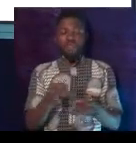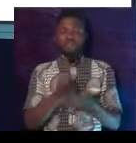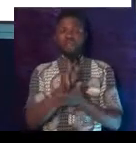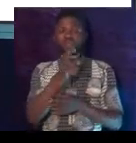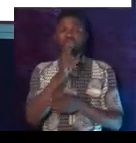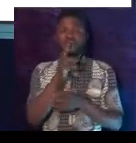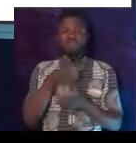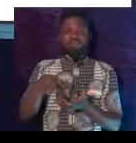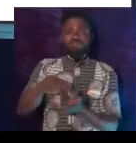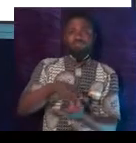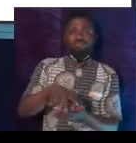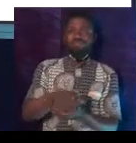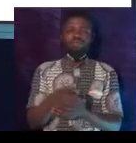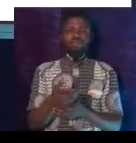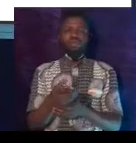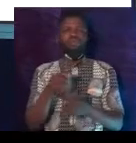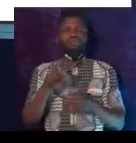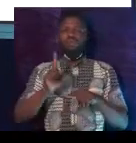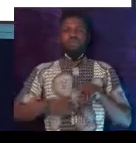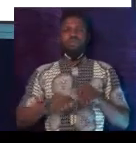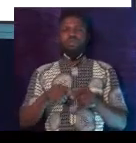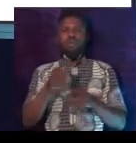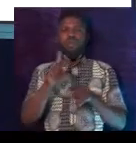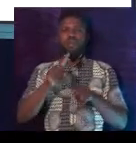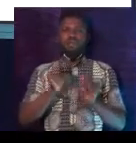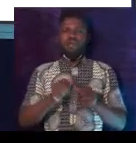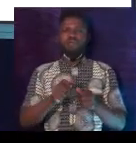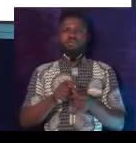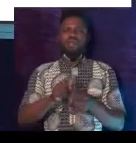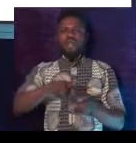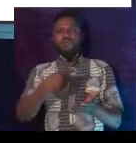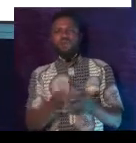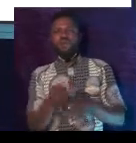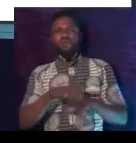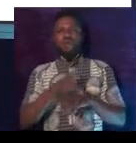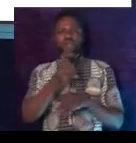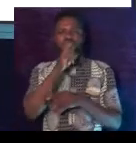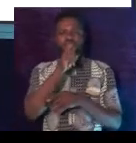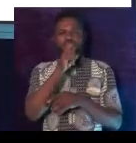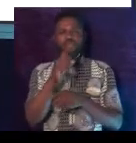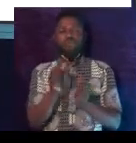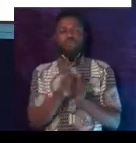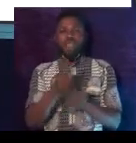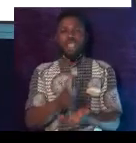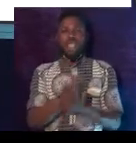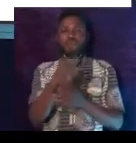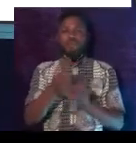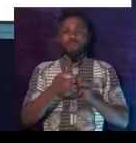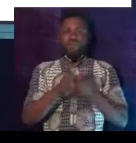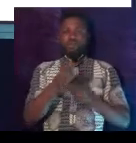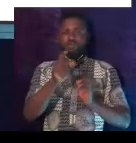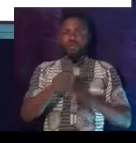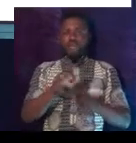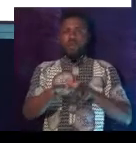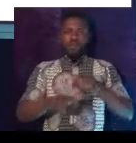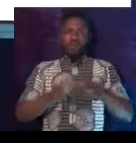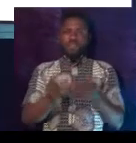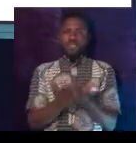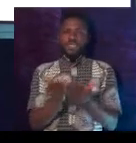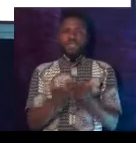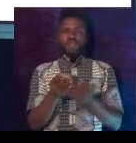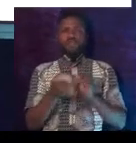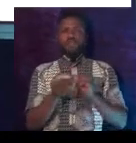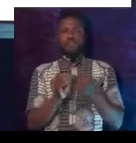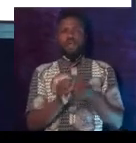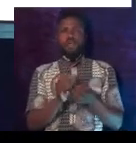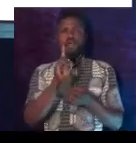walk easily on a wet ground, especially ties. One may easily fall down. But on the dry ground, with the help of friction, you walk easily, and